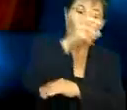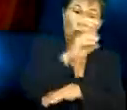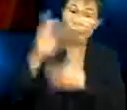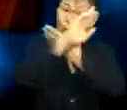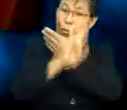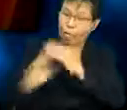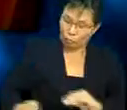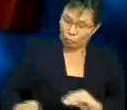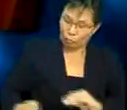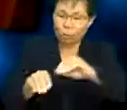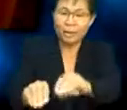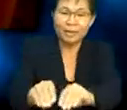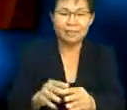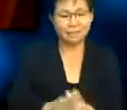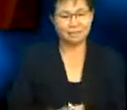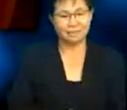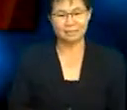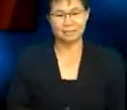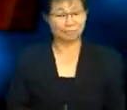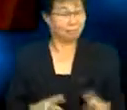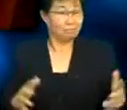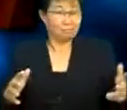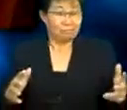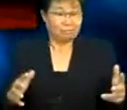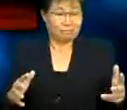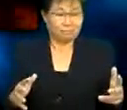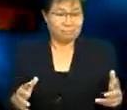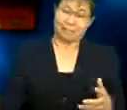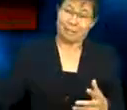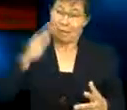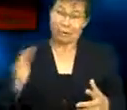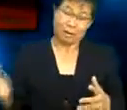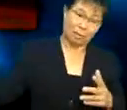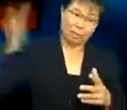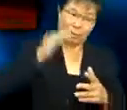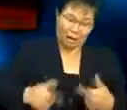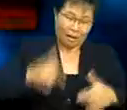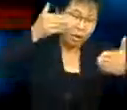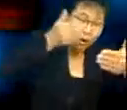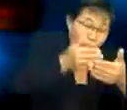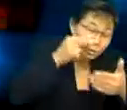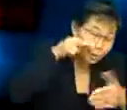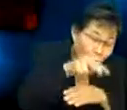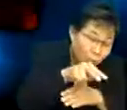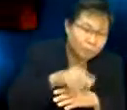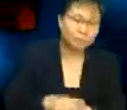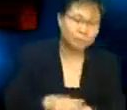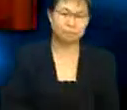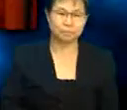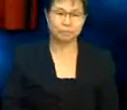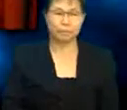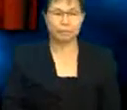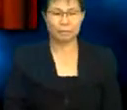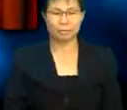That's the sound of blood flowing. Come on, let's take a closer look.